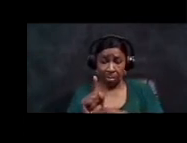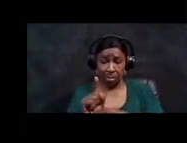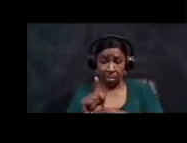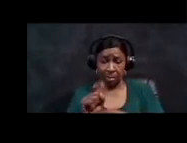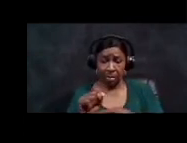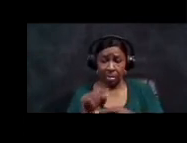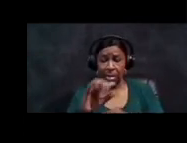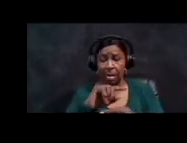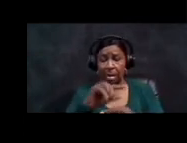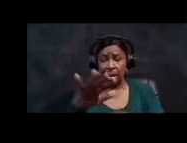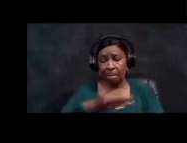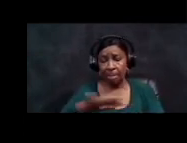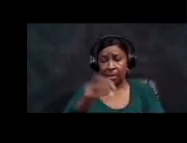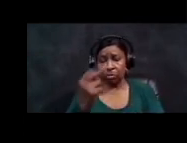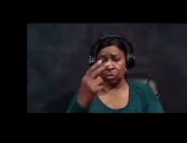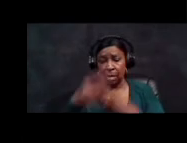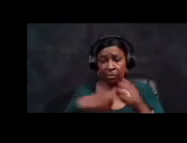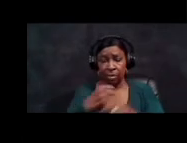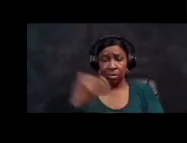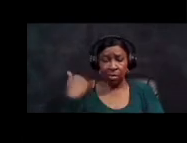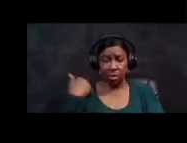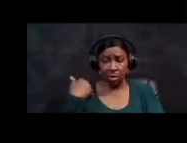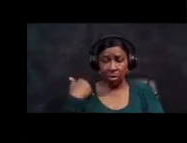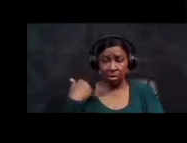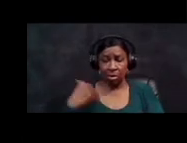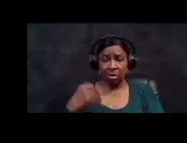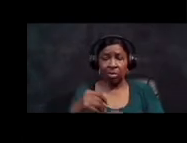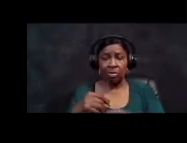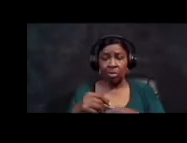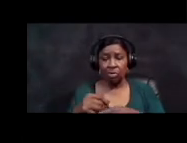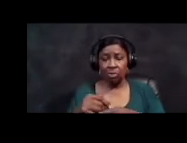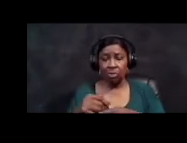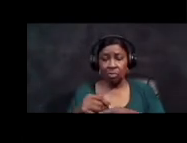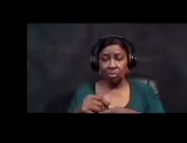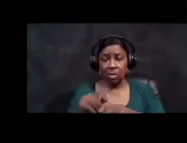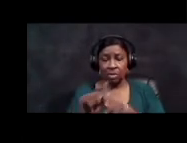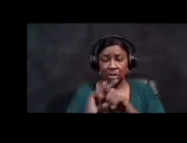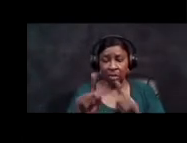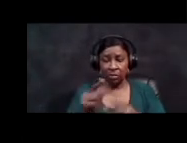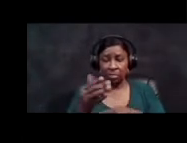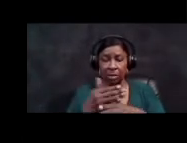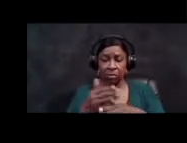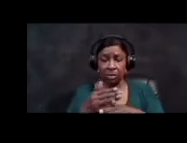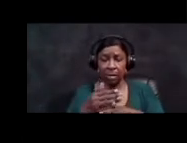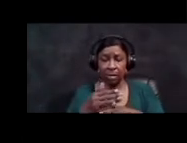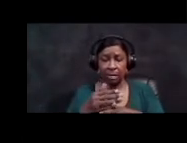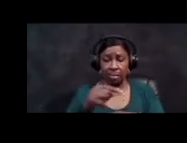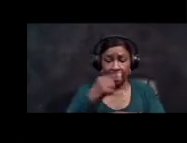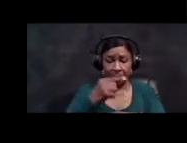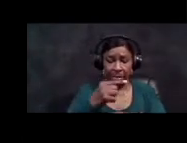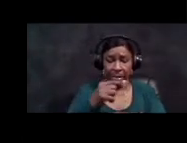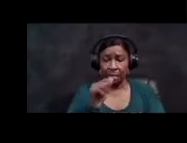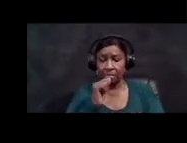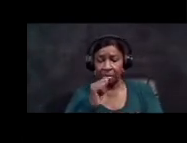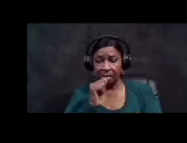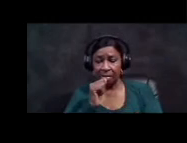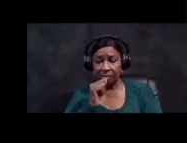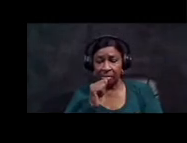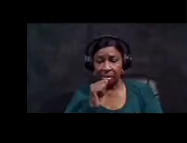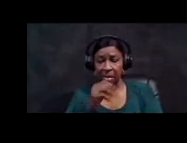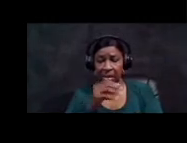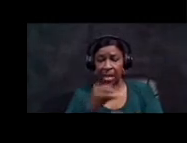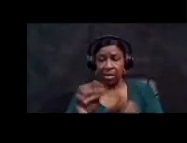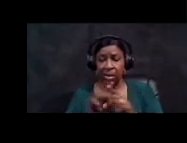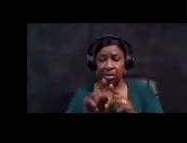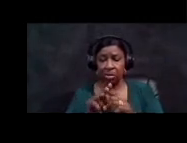years ago was an ostensible distinction between public and private and an exclusive framing of domestic space.